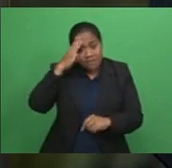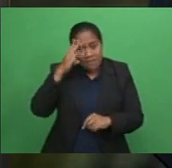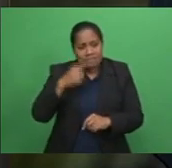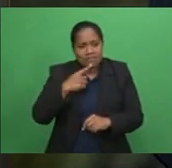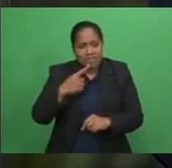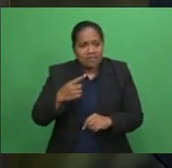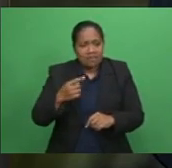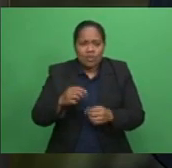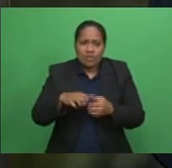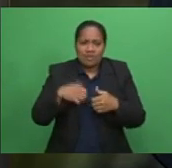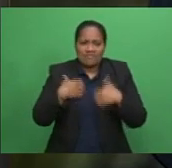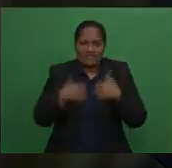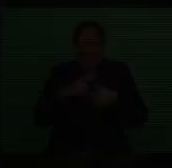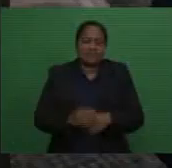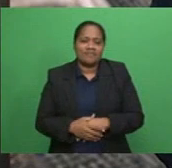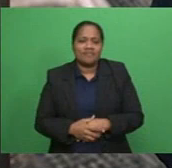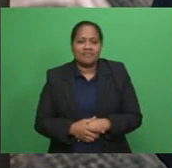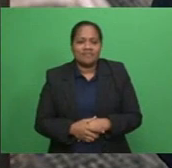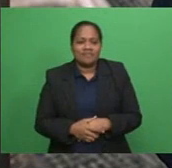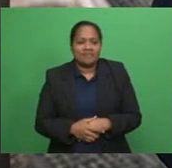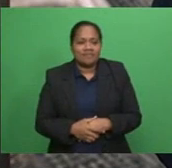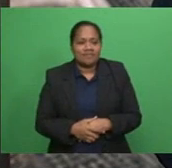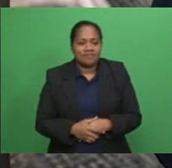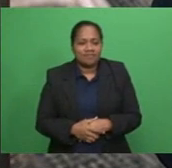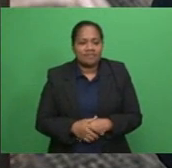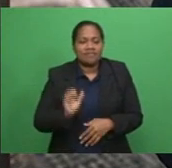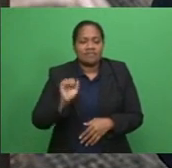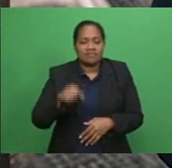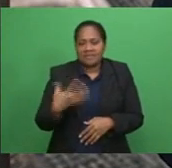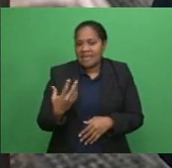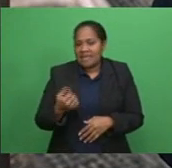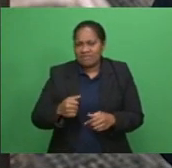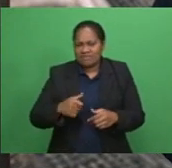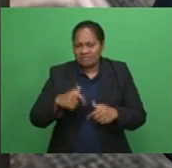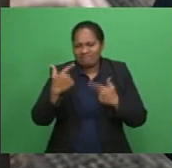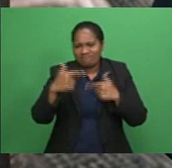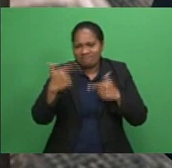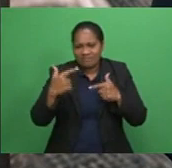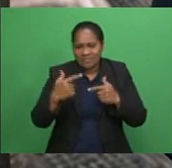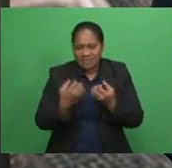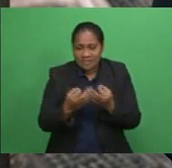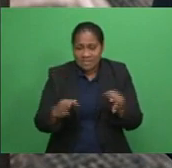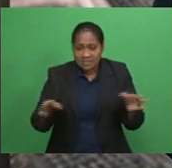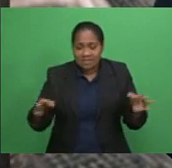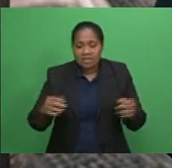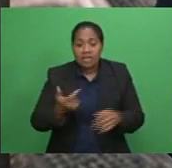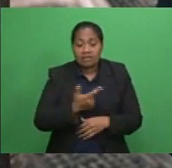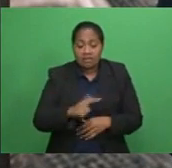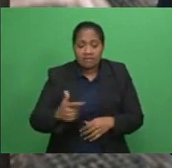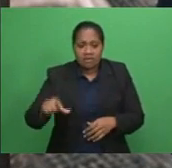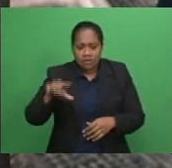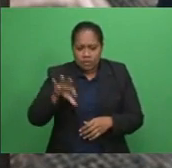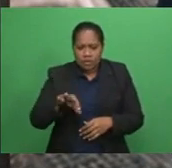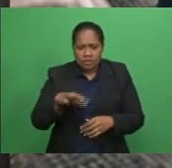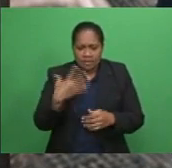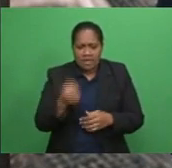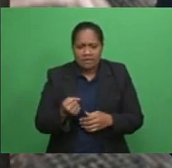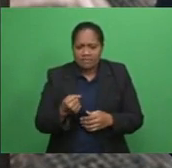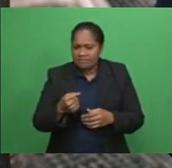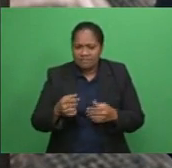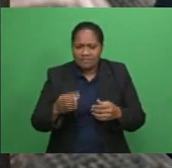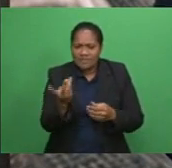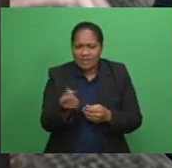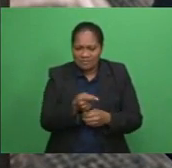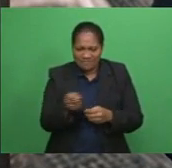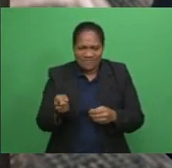ecstatic about the start of his new journey. Despite limited facilities, Levuka has produced a number of outstanding athletes, particularly